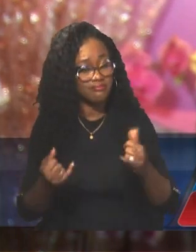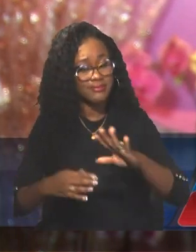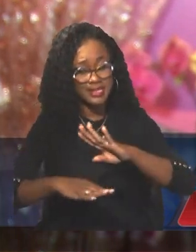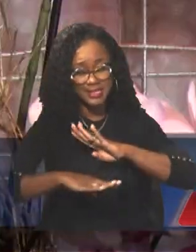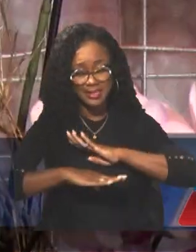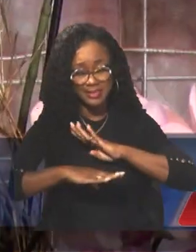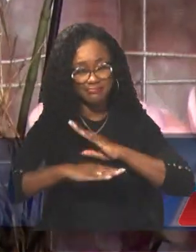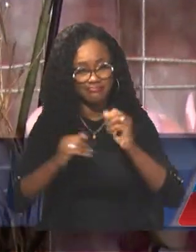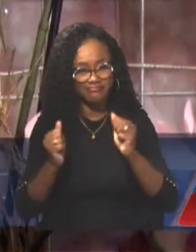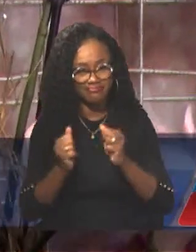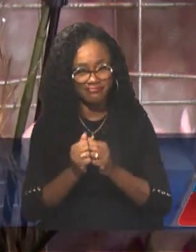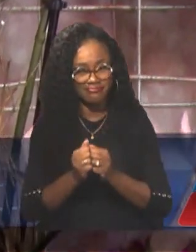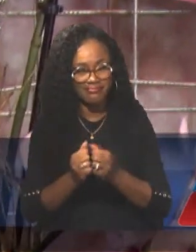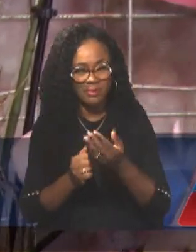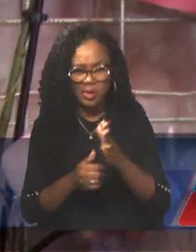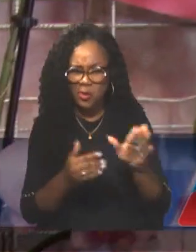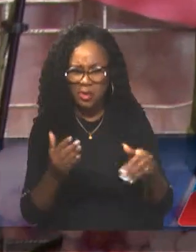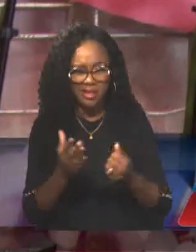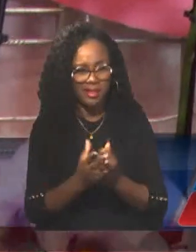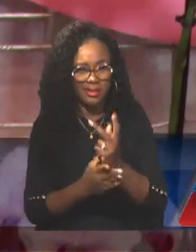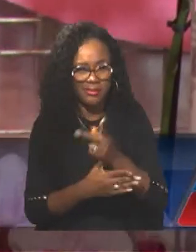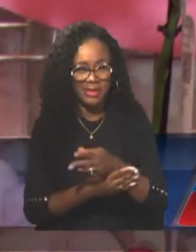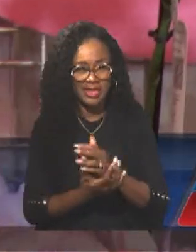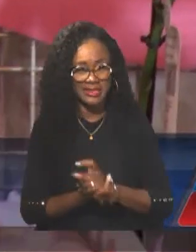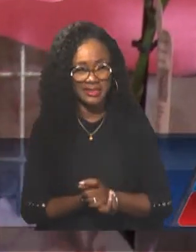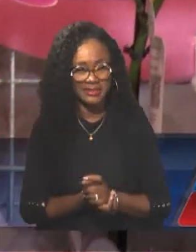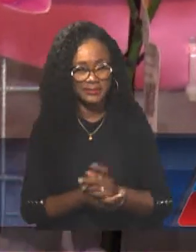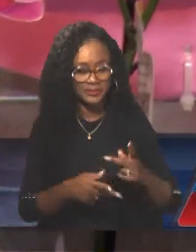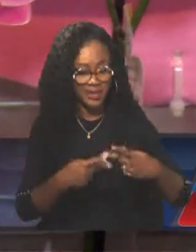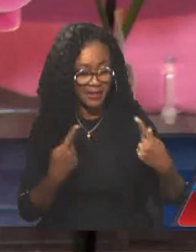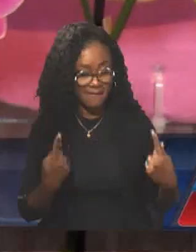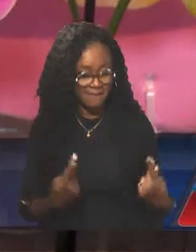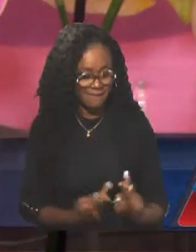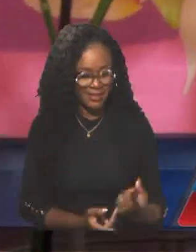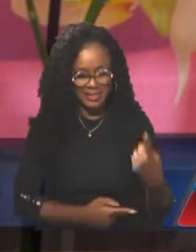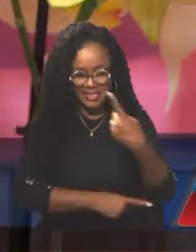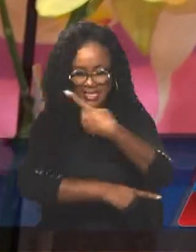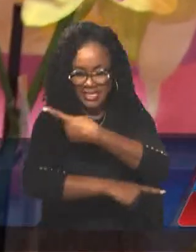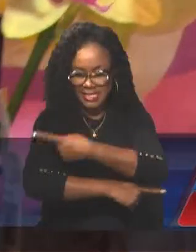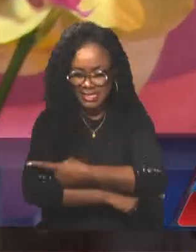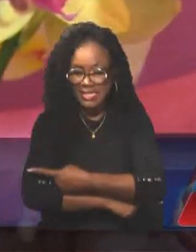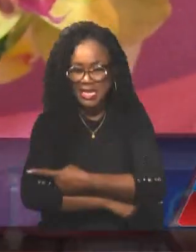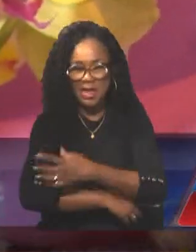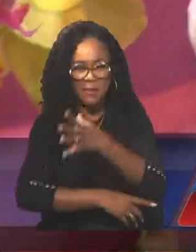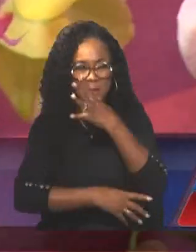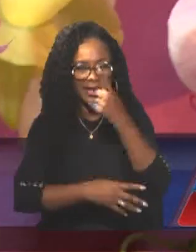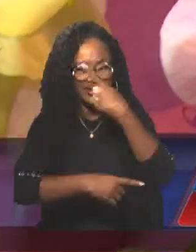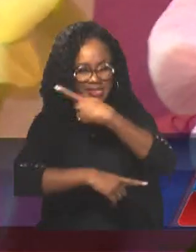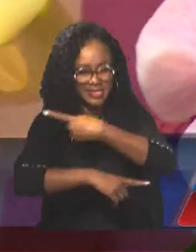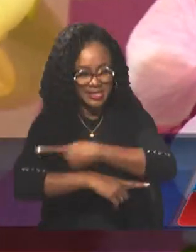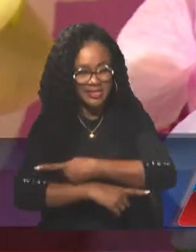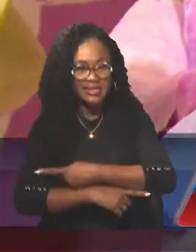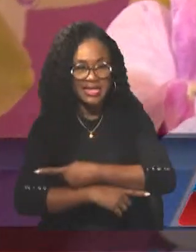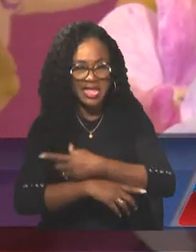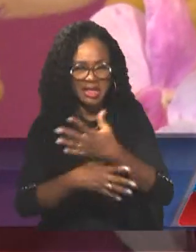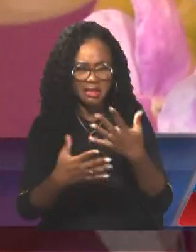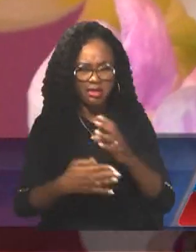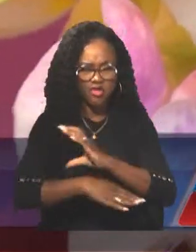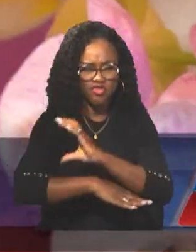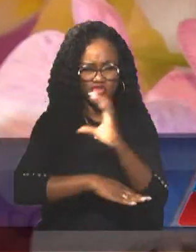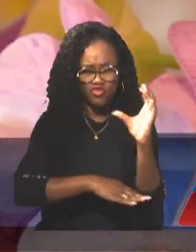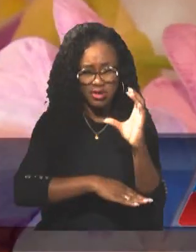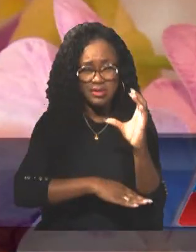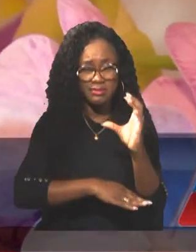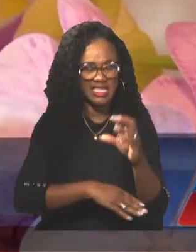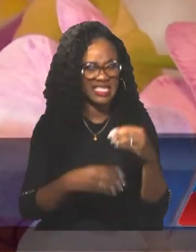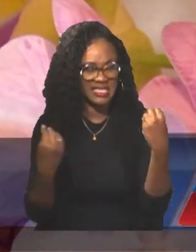with our product. Mr. Rahman says Valentine's Day, Mother's Day and Diwali into Christmas are its peak periods, noting that the company spreads